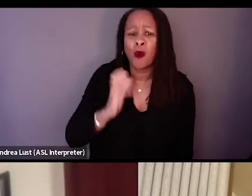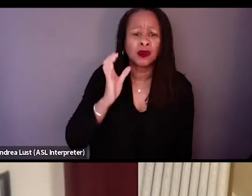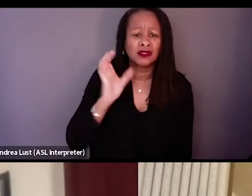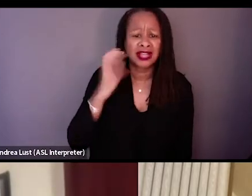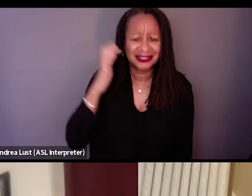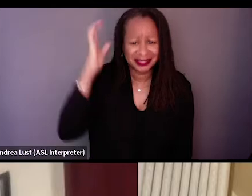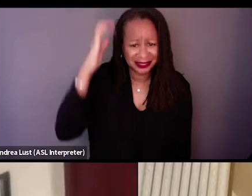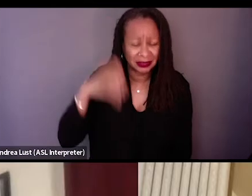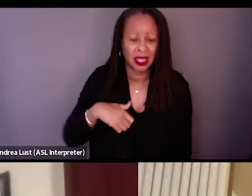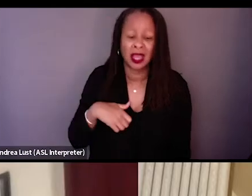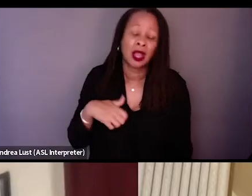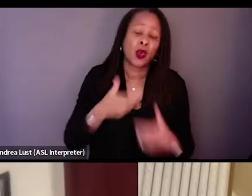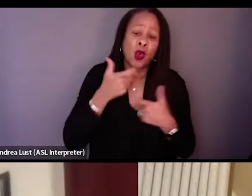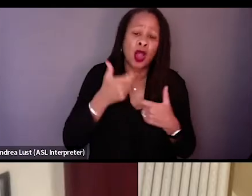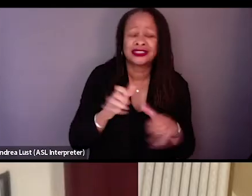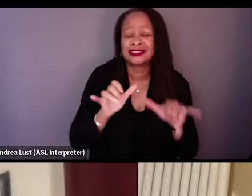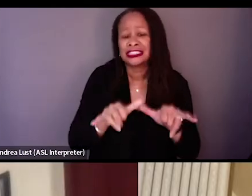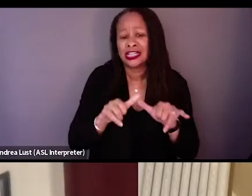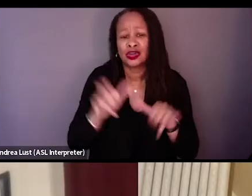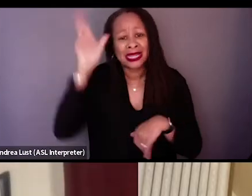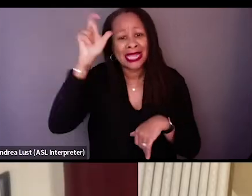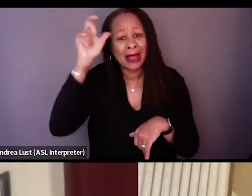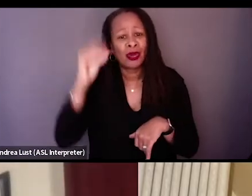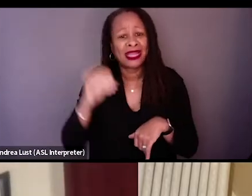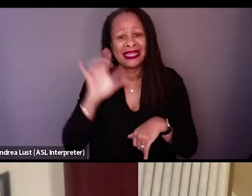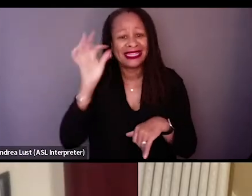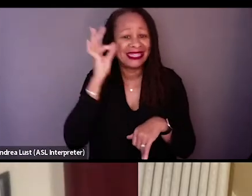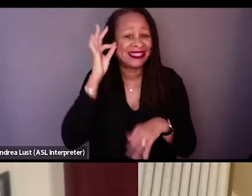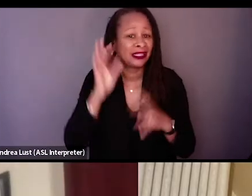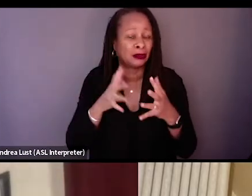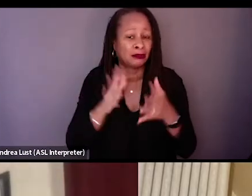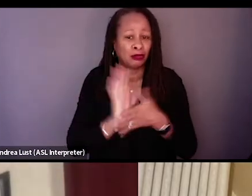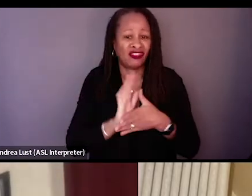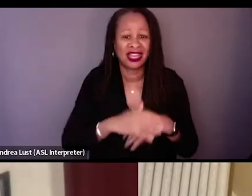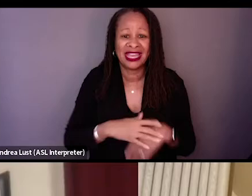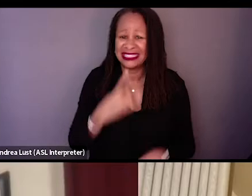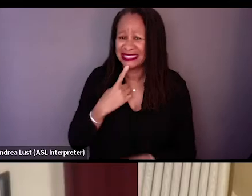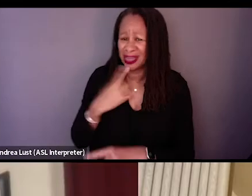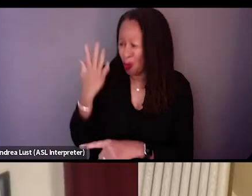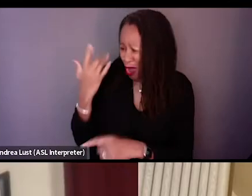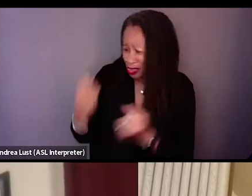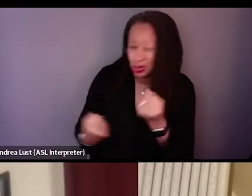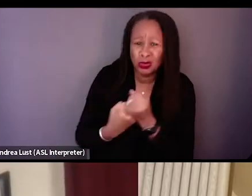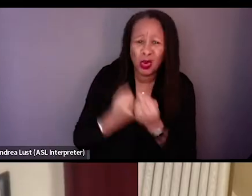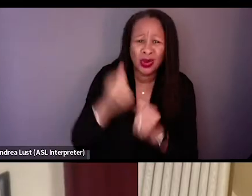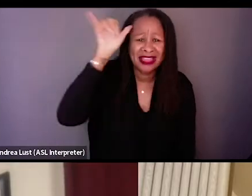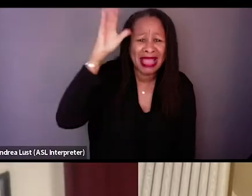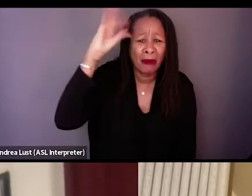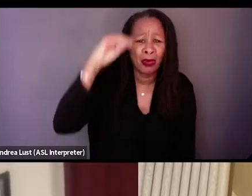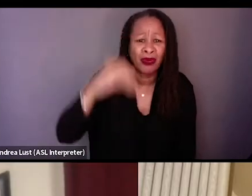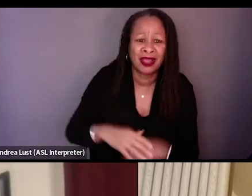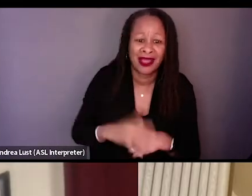watching standard cowboys and Indian movie, and he came in and looked straight at me and said, "Why are you rooting for the cowboy?" I must have